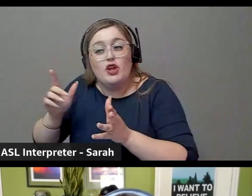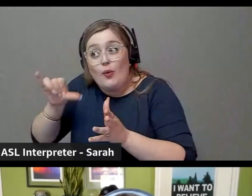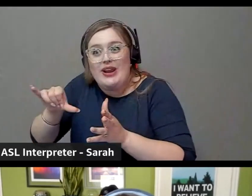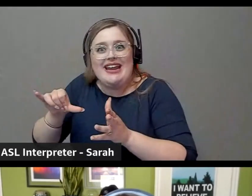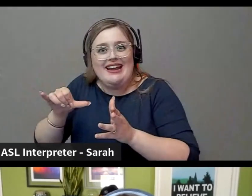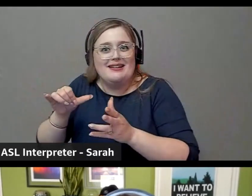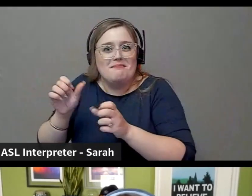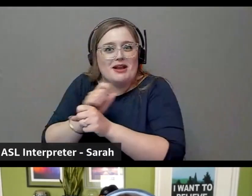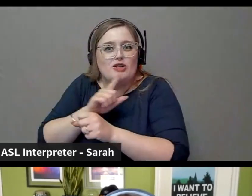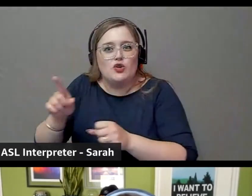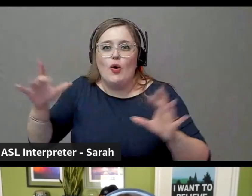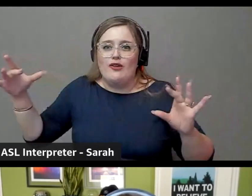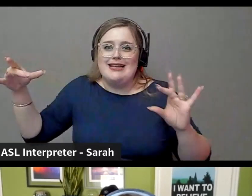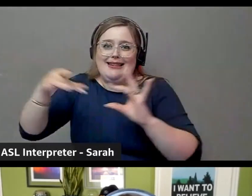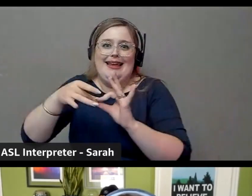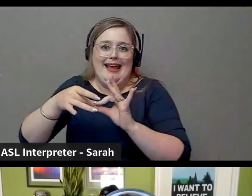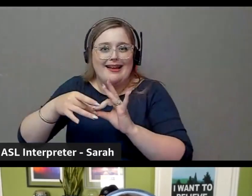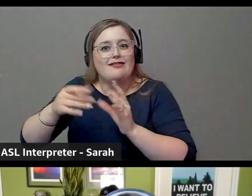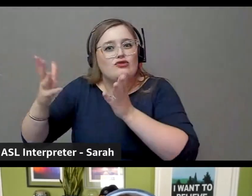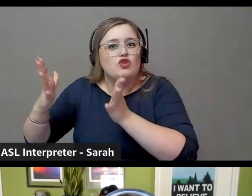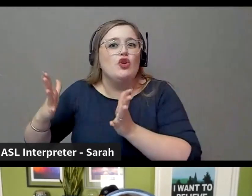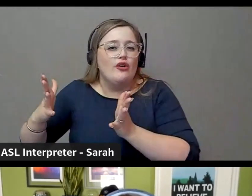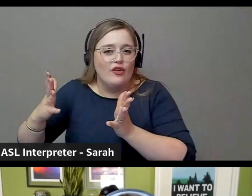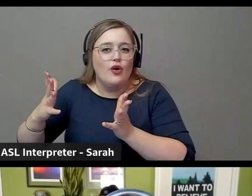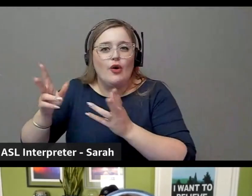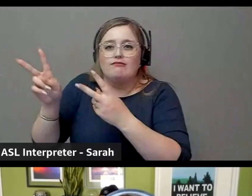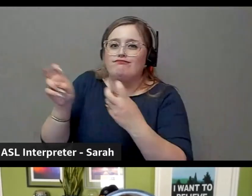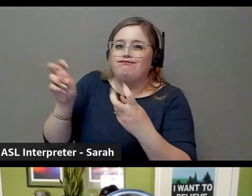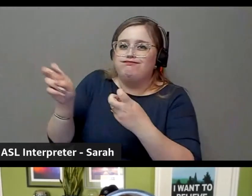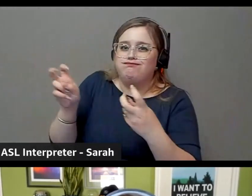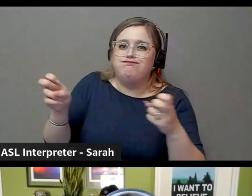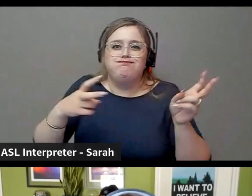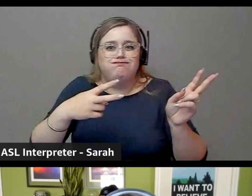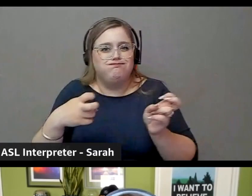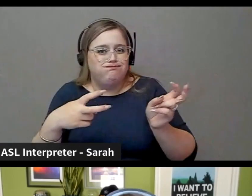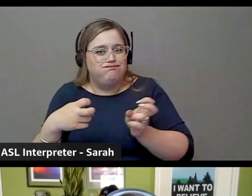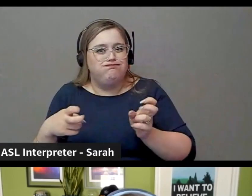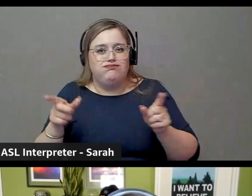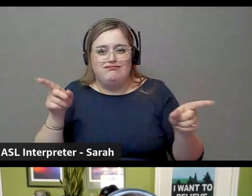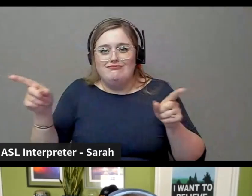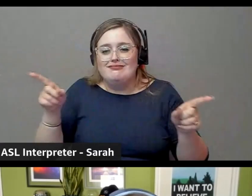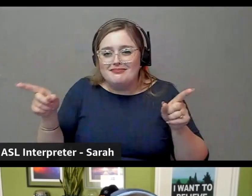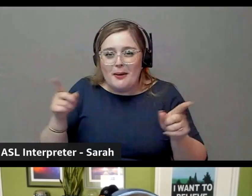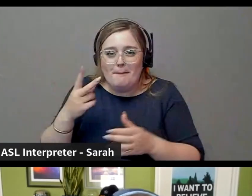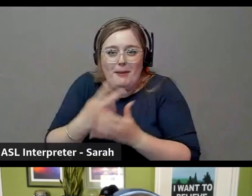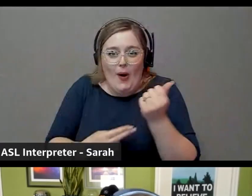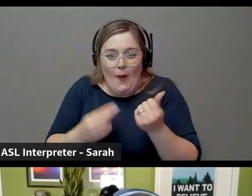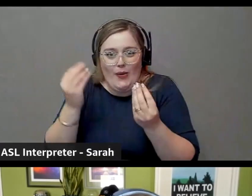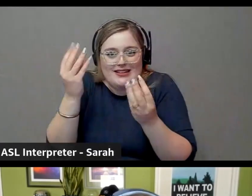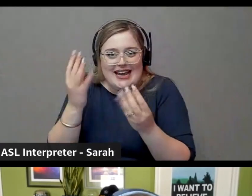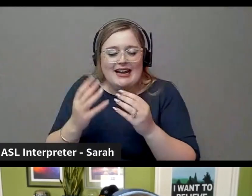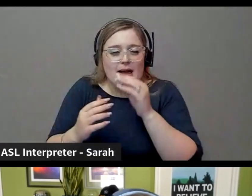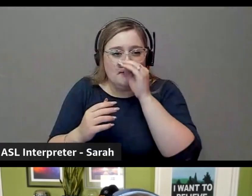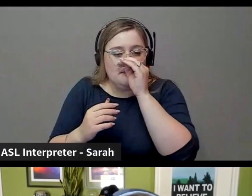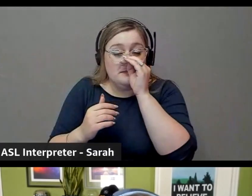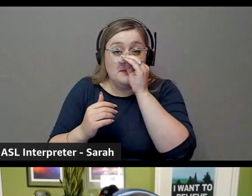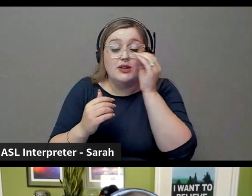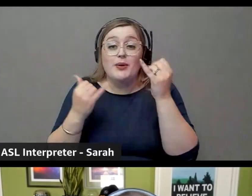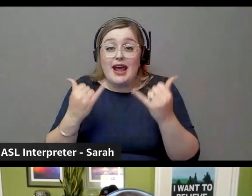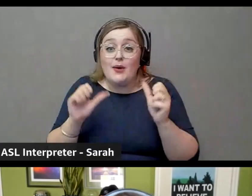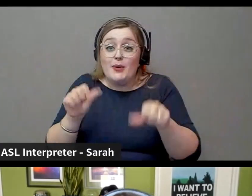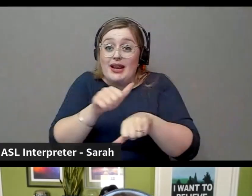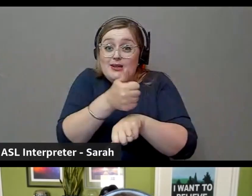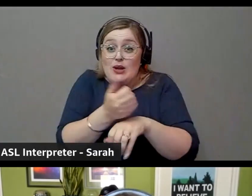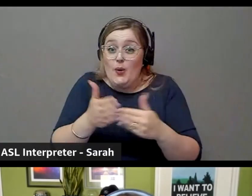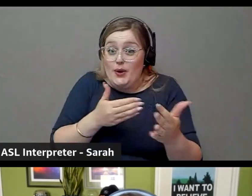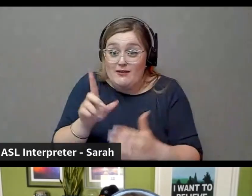Server. You want to build a linked server, which is a way of sort of getting data from both of them. And so now you can actually install whatever drivers you want and make